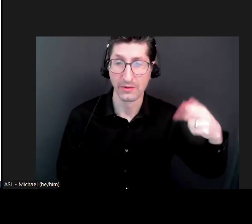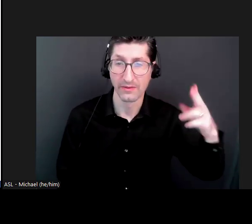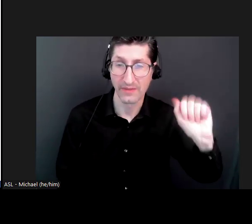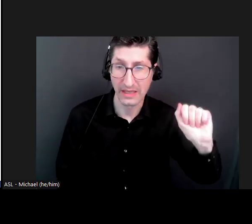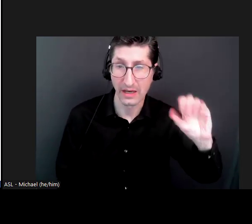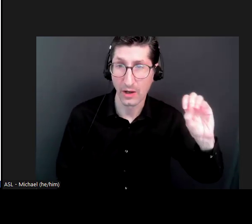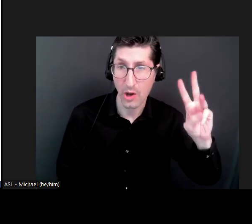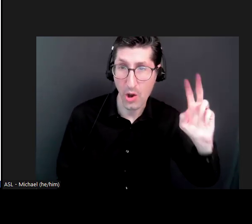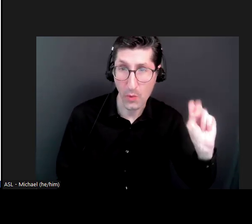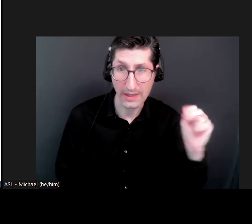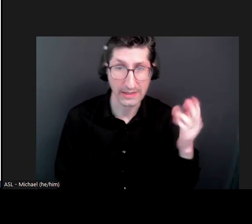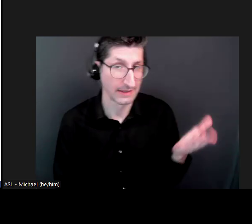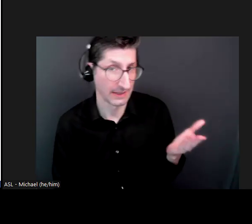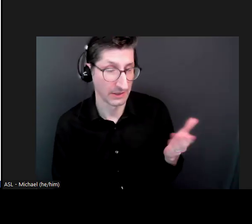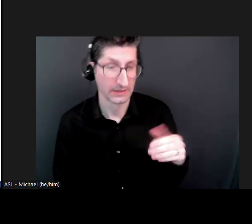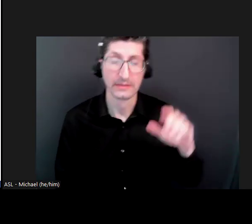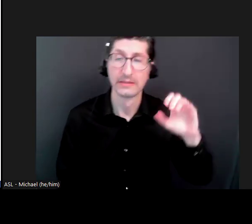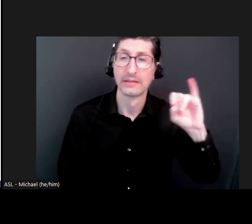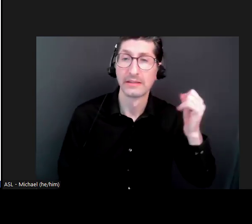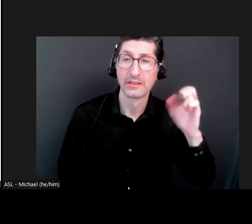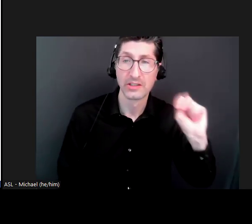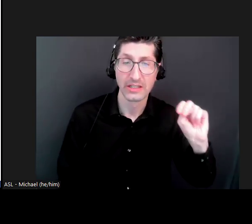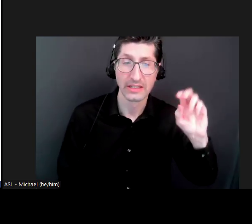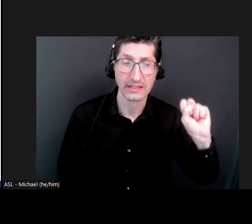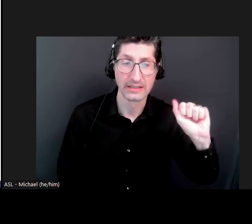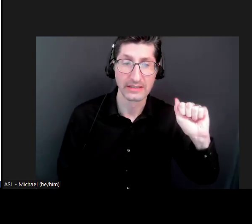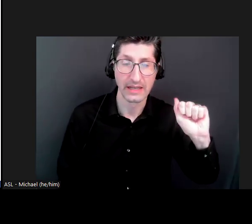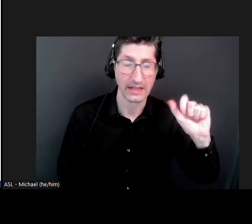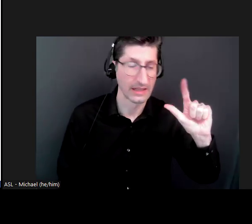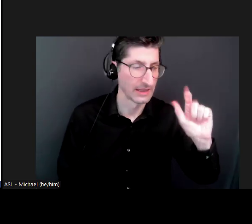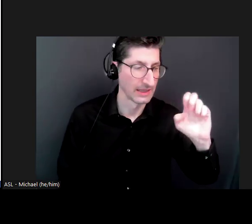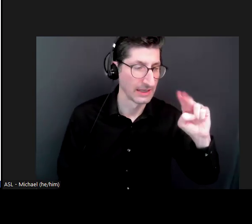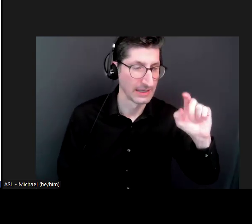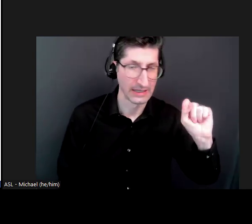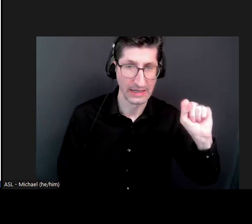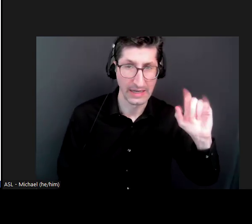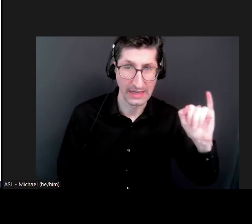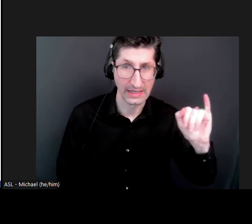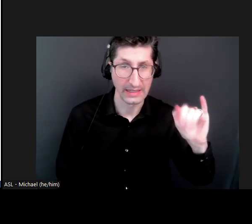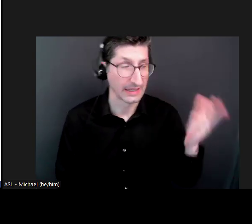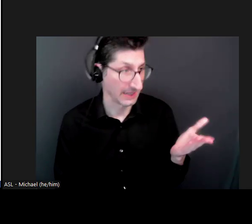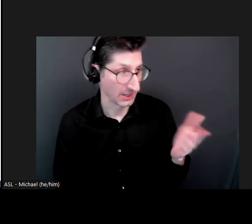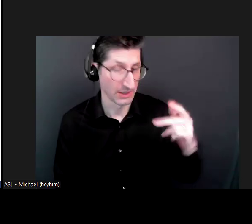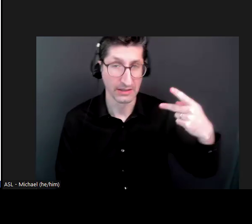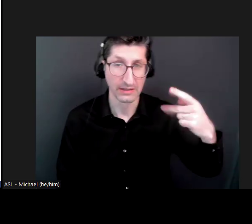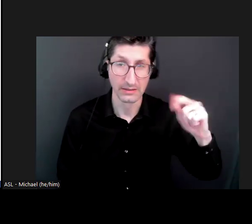Here. Jen Salinetti. Here. Patricia Spence.